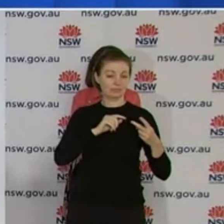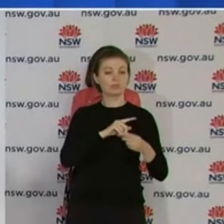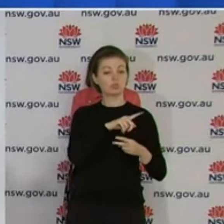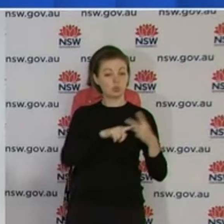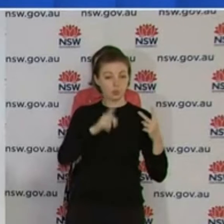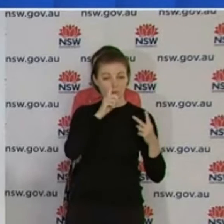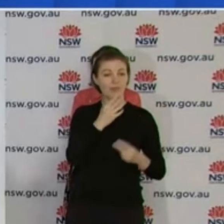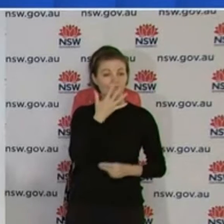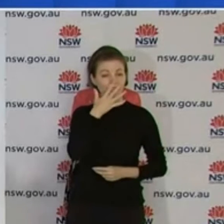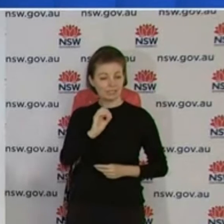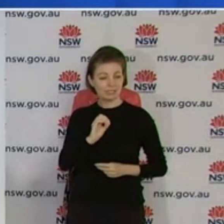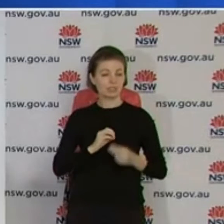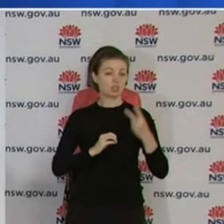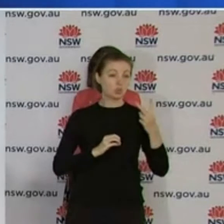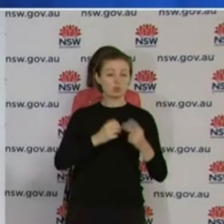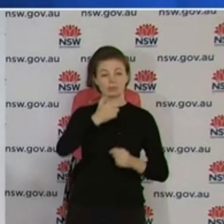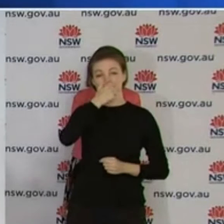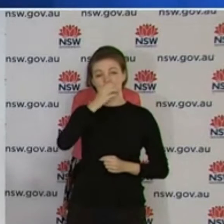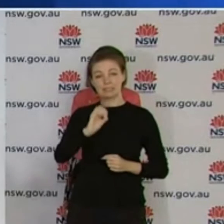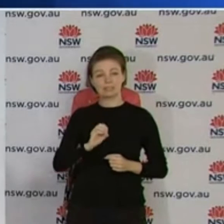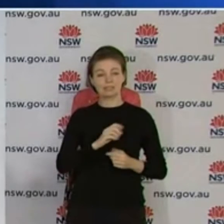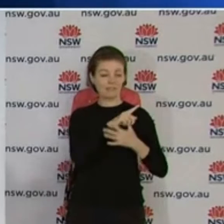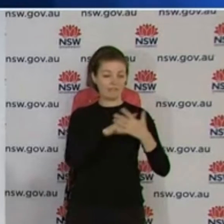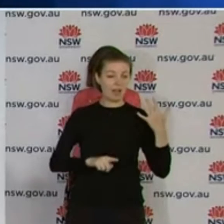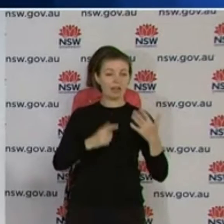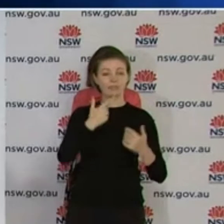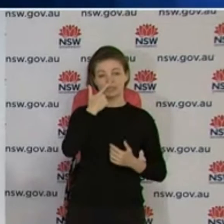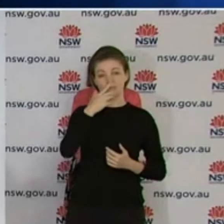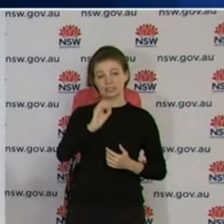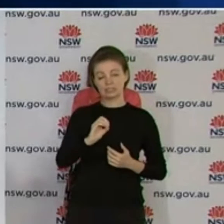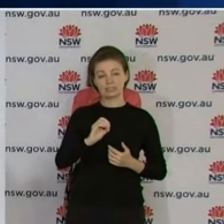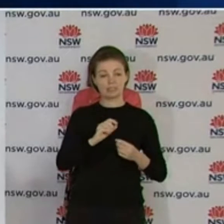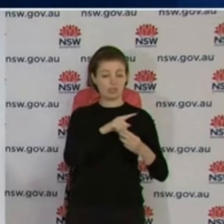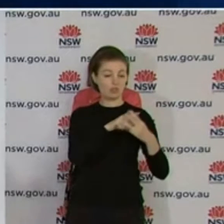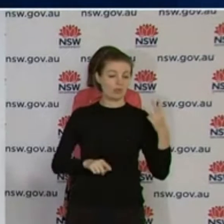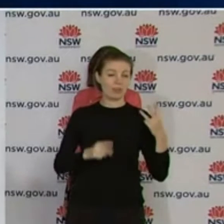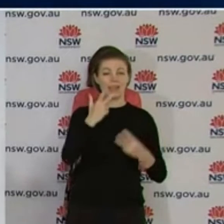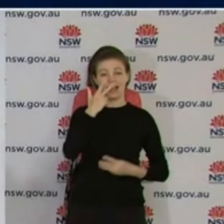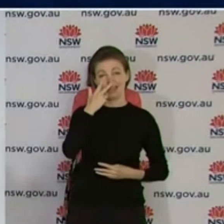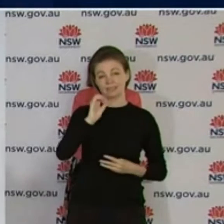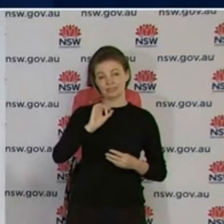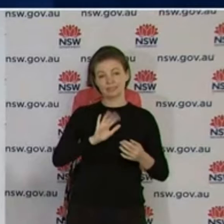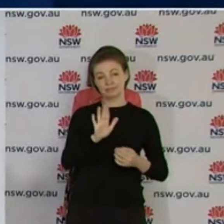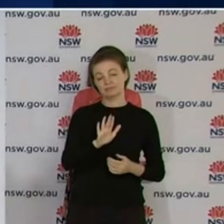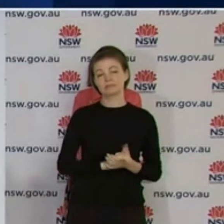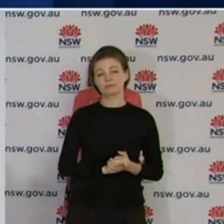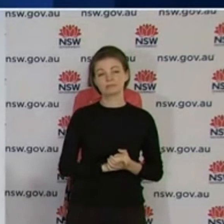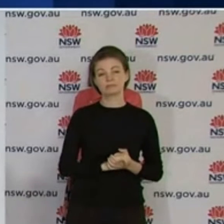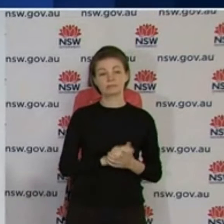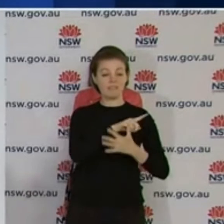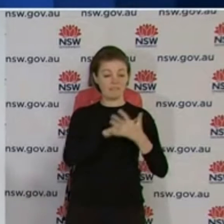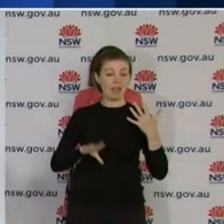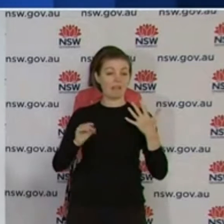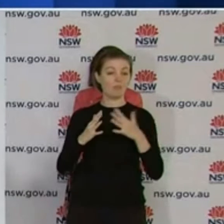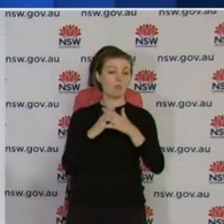their 50s, 2 people in their 60s, 5 people in their 70s and 3 in their 80s. 5 people were